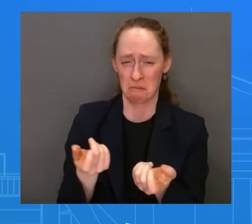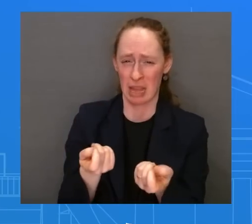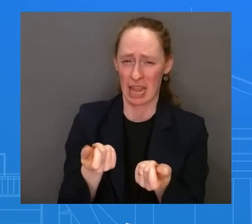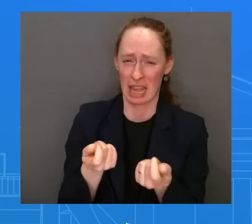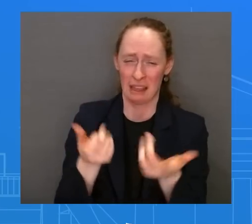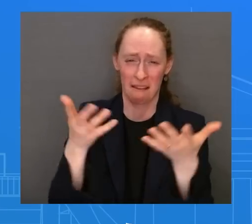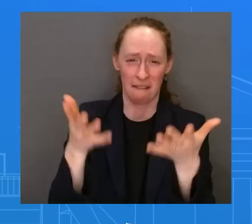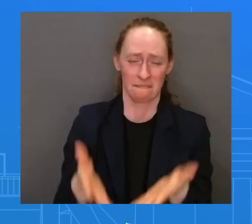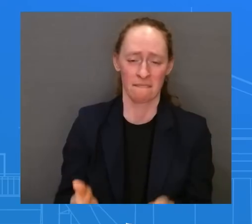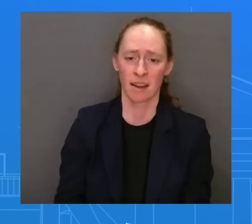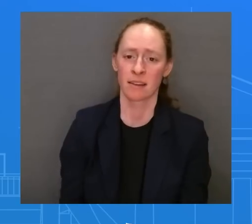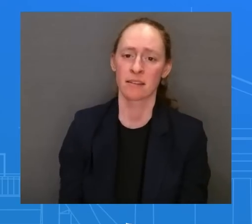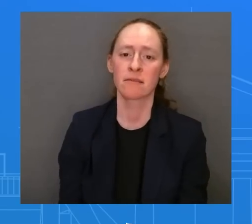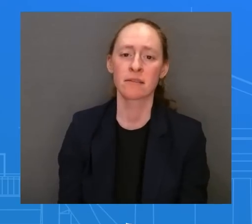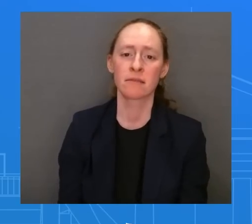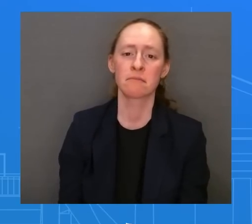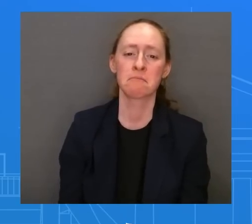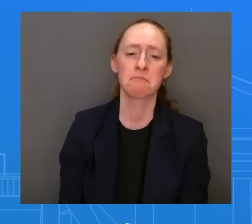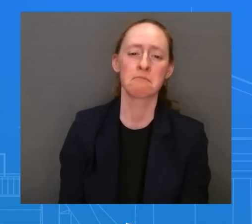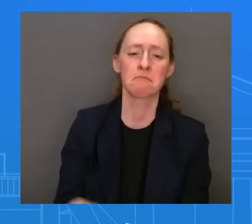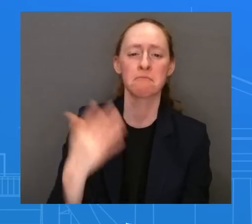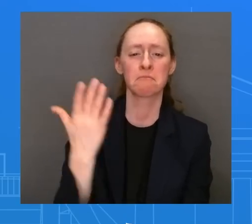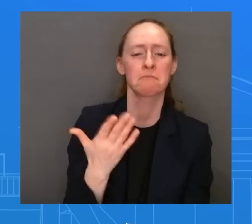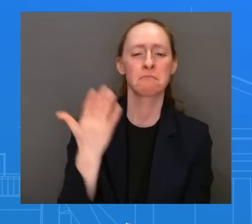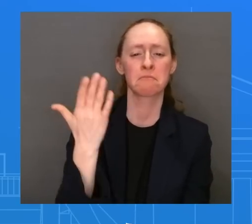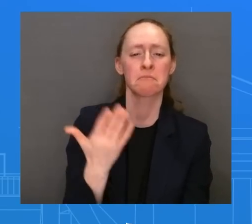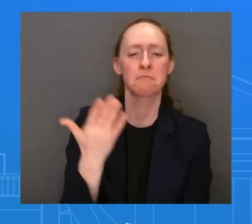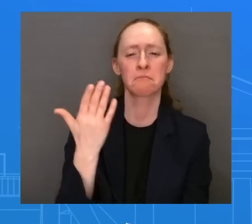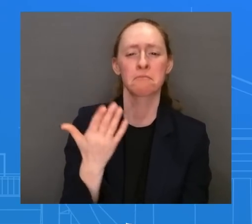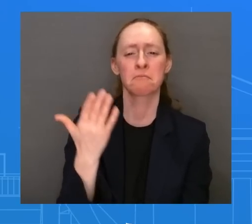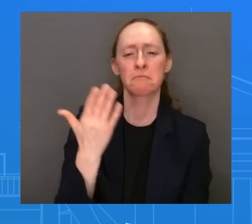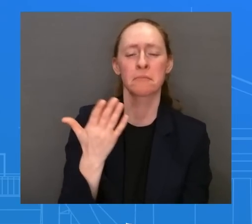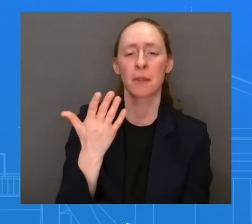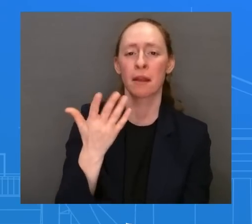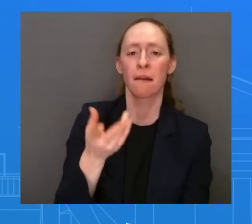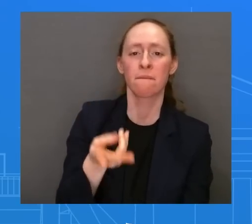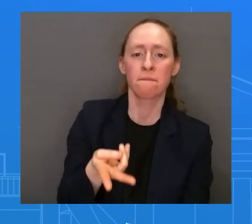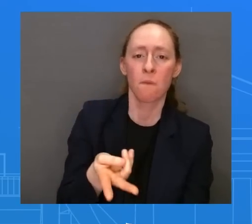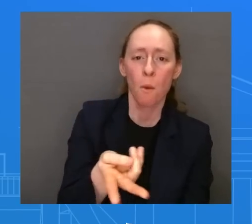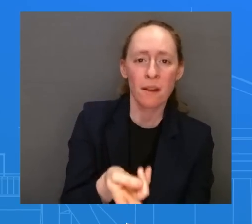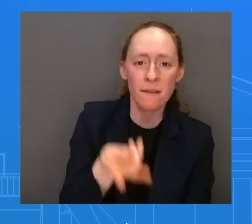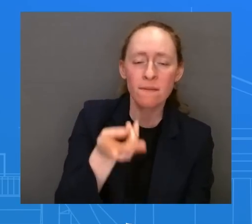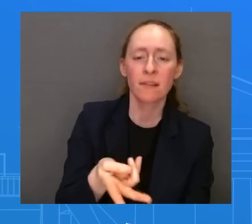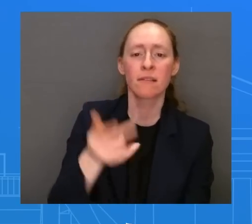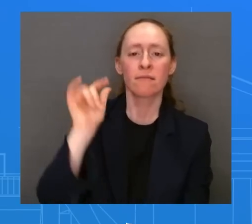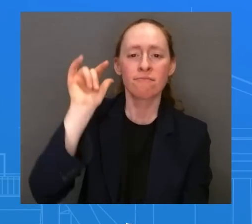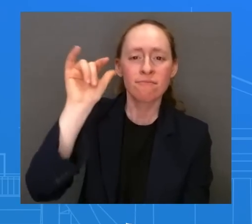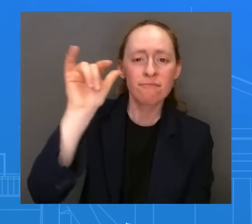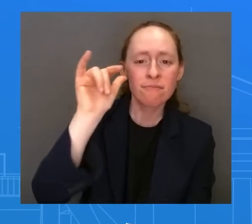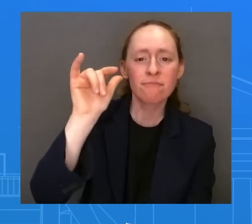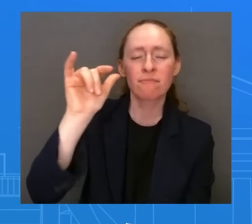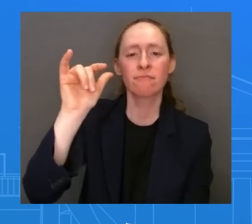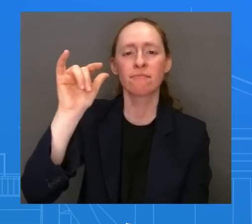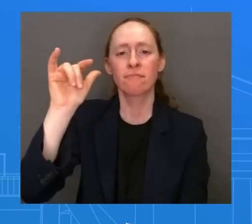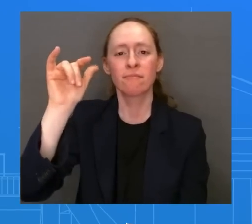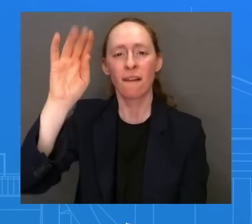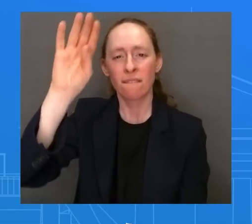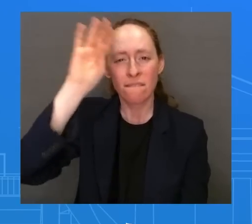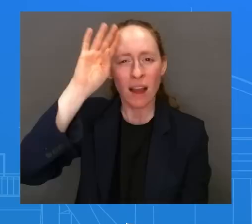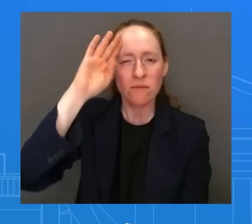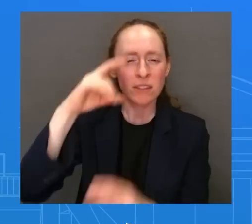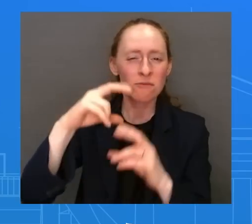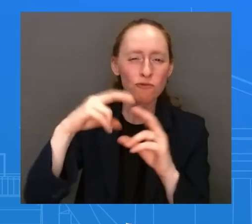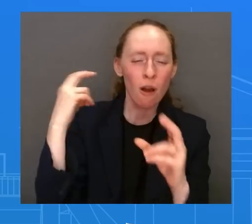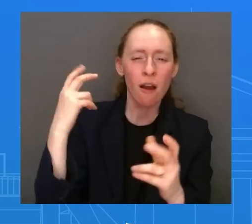airport and some ladder Vehicles some fire trucks that we were using at the airport but the and the